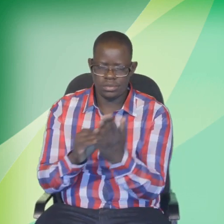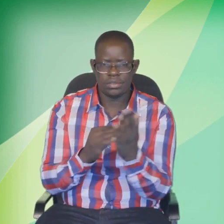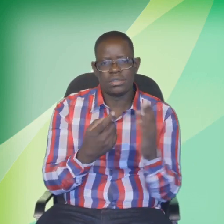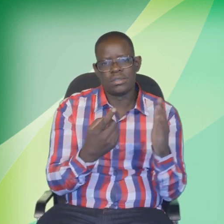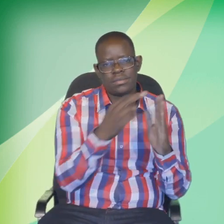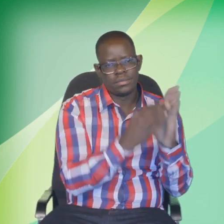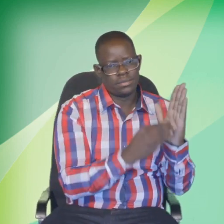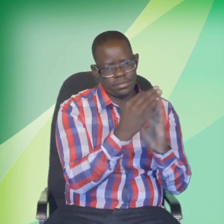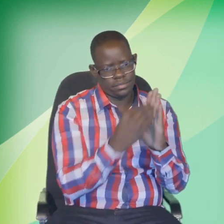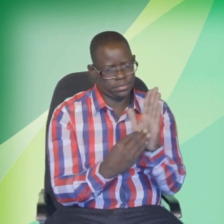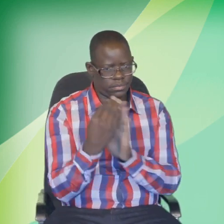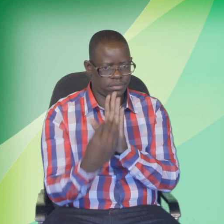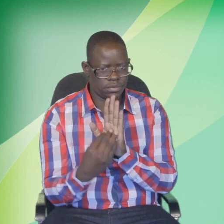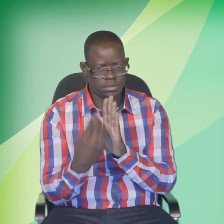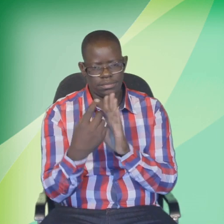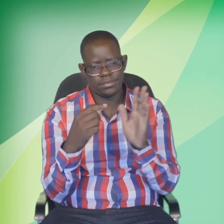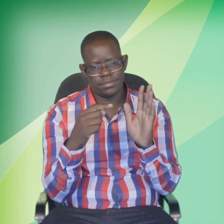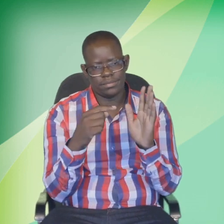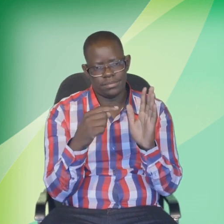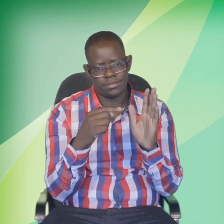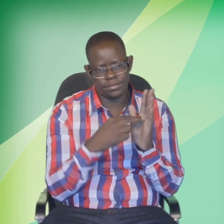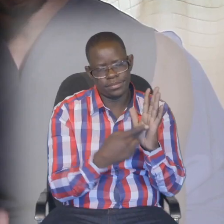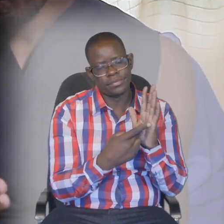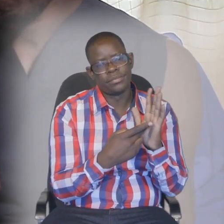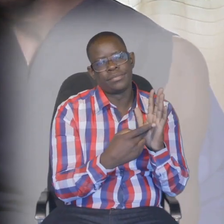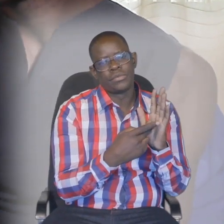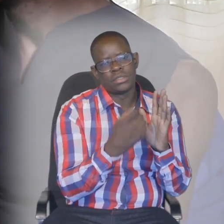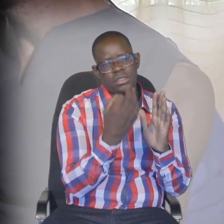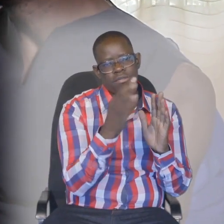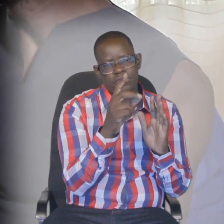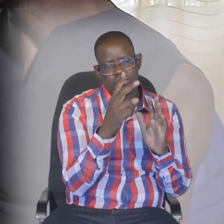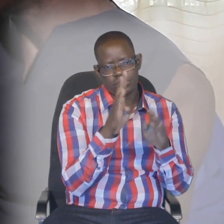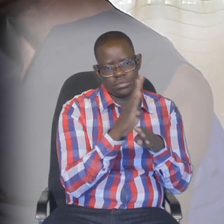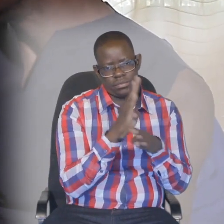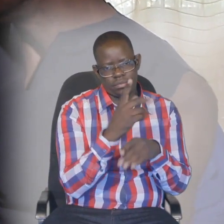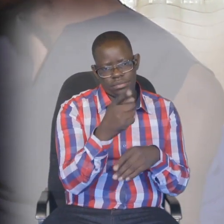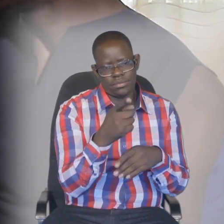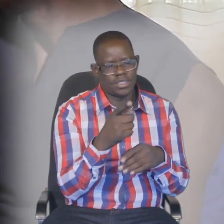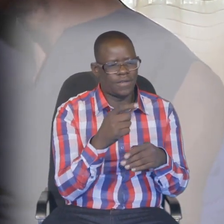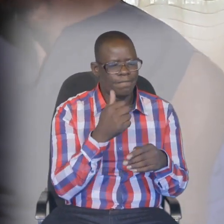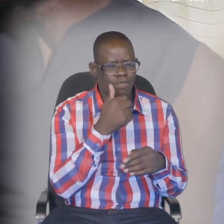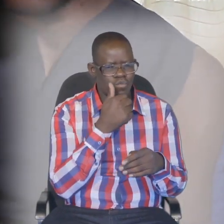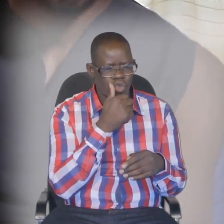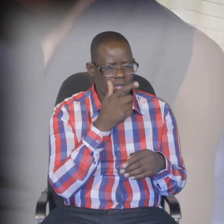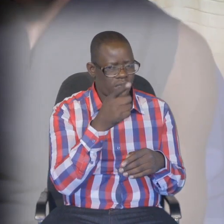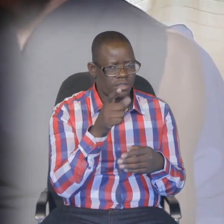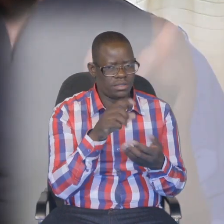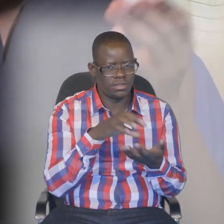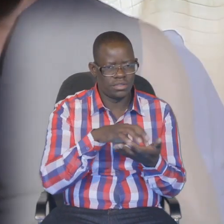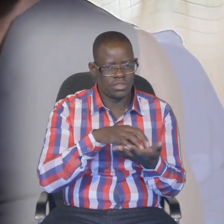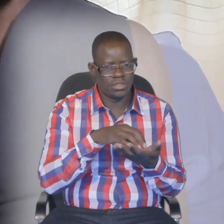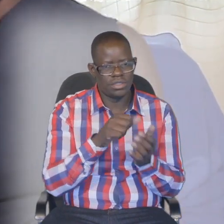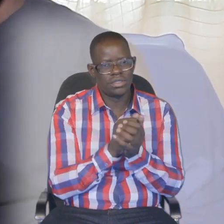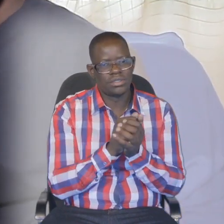entry and the other account will have a credit entry. These biscuits are really delicious.